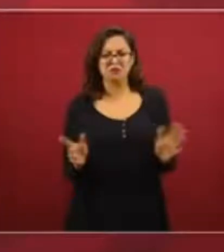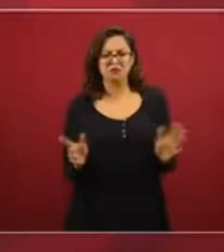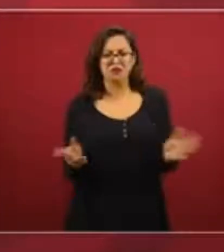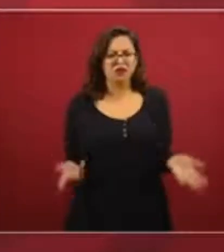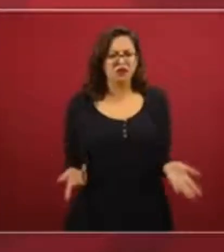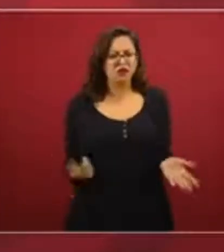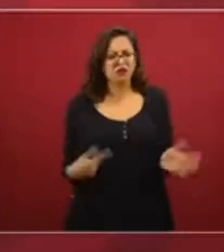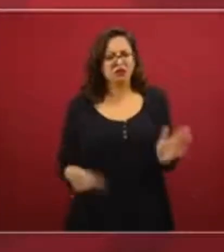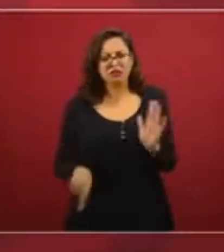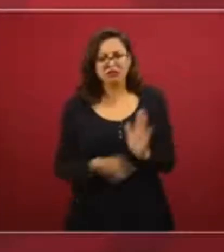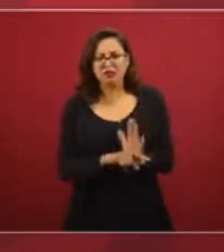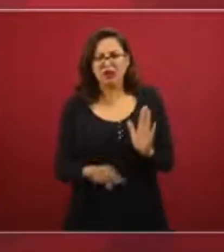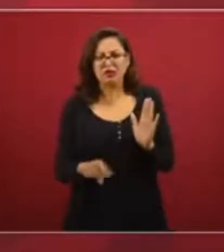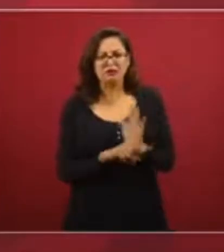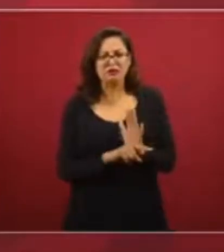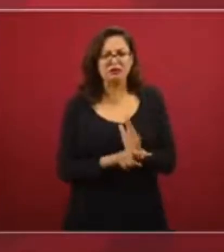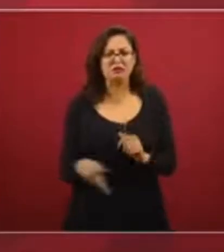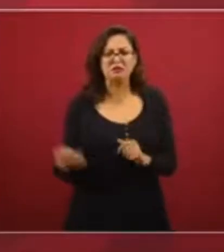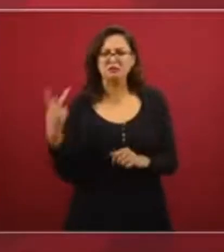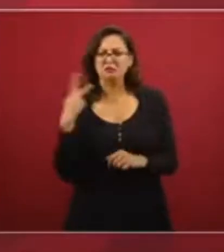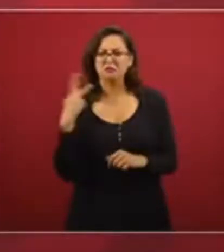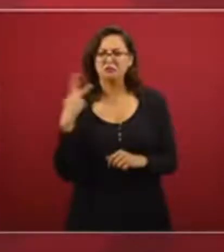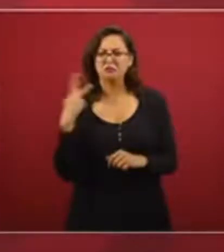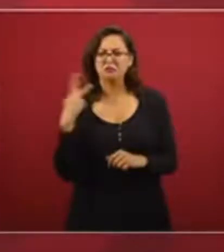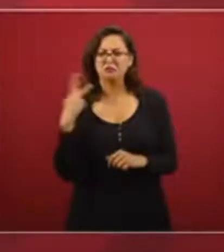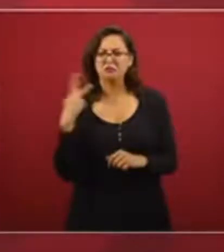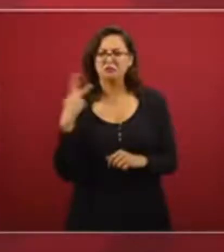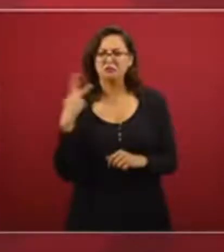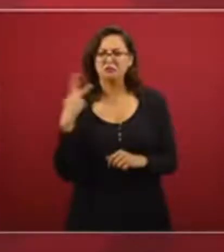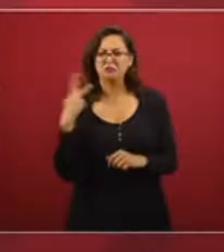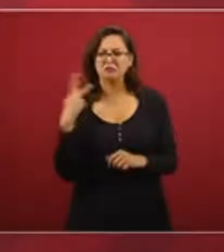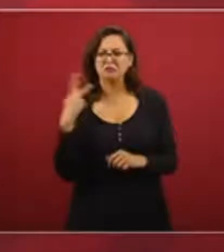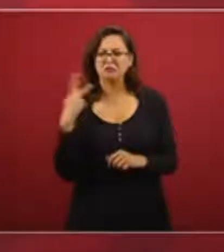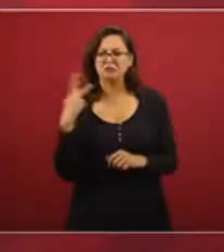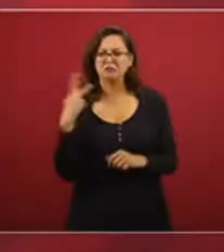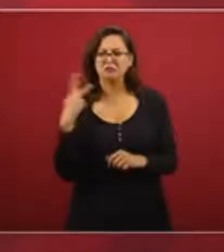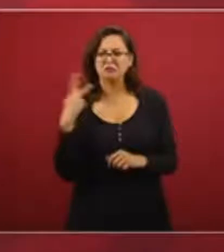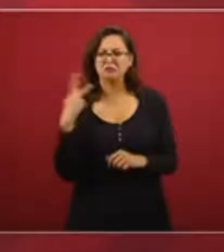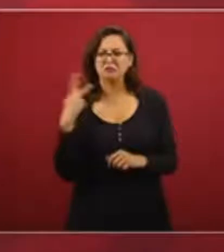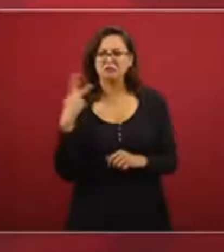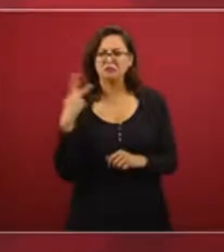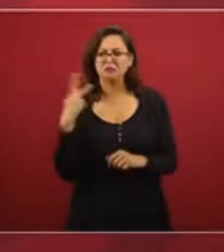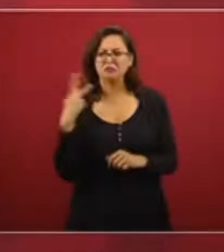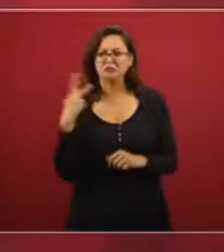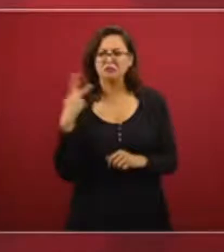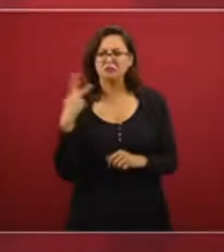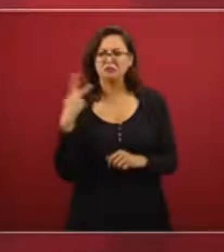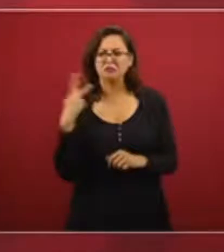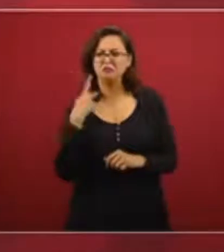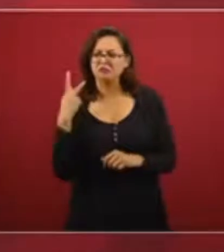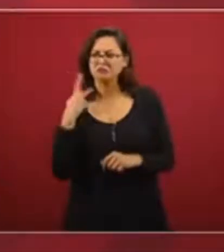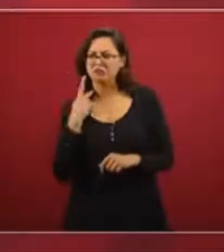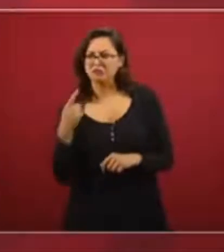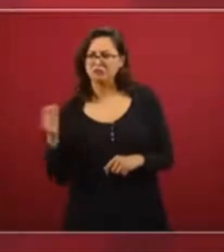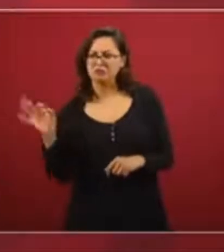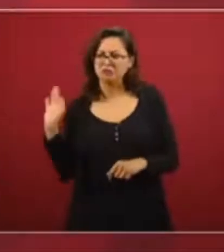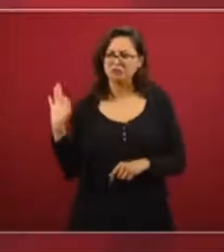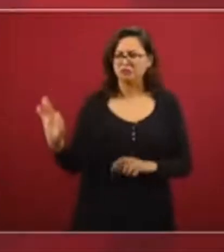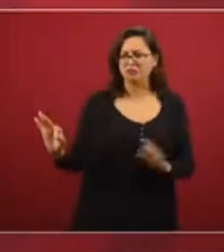negative polarizante, or something that would be controversial,